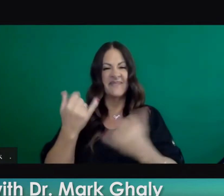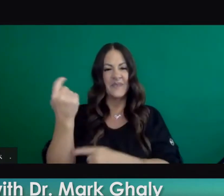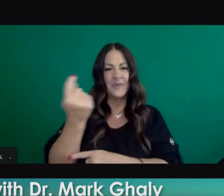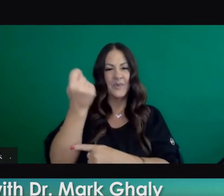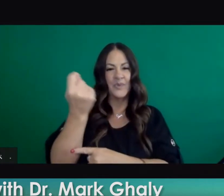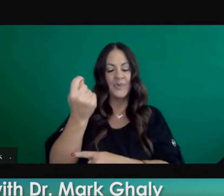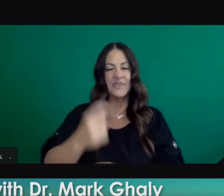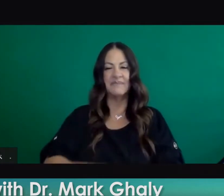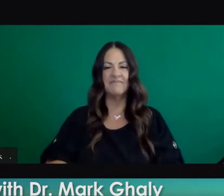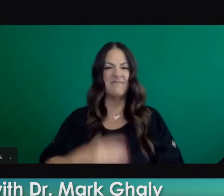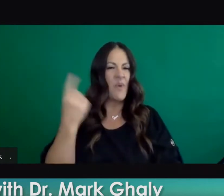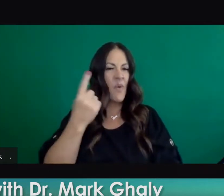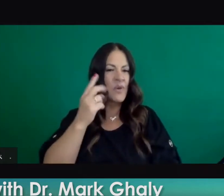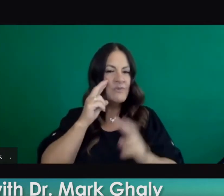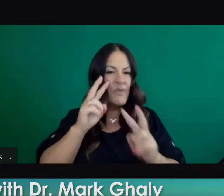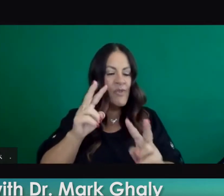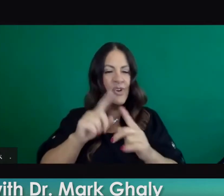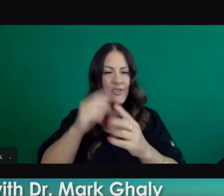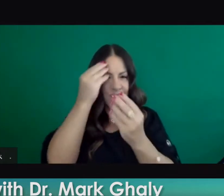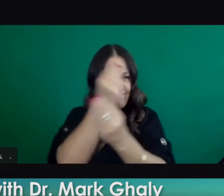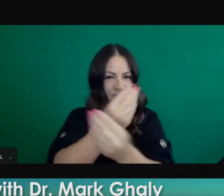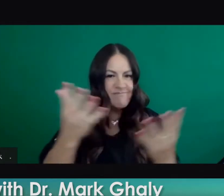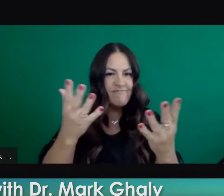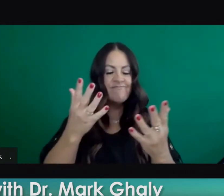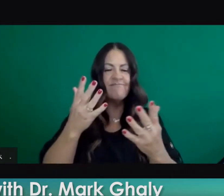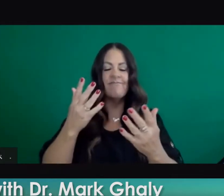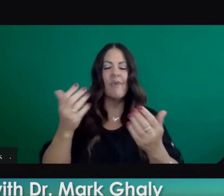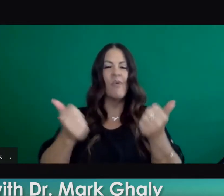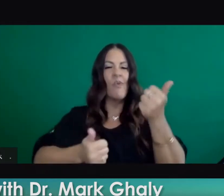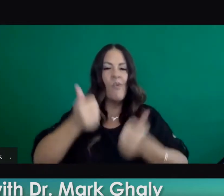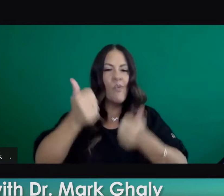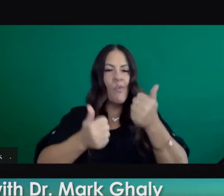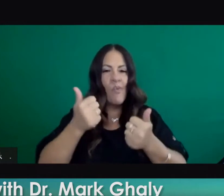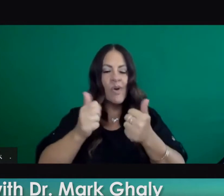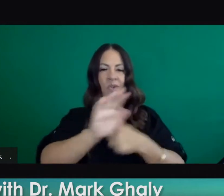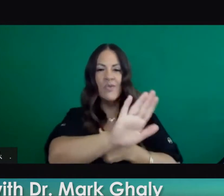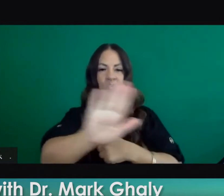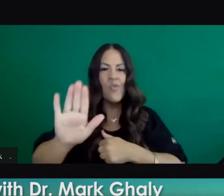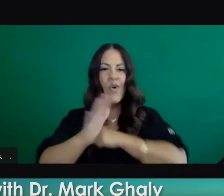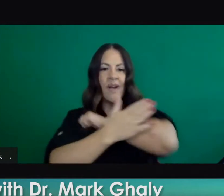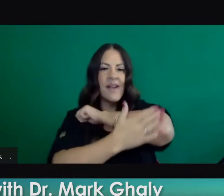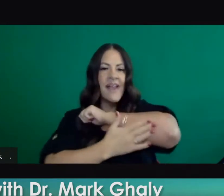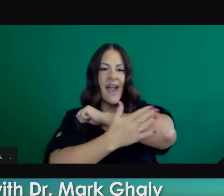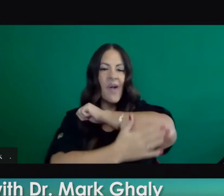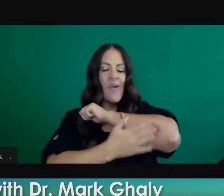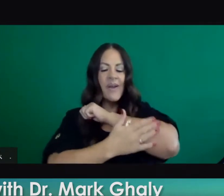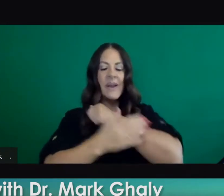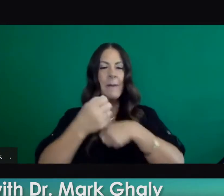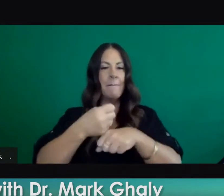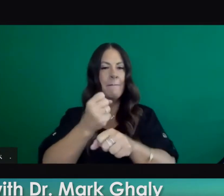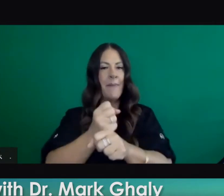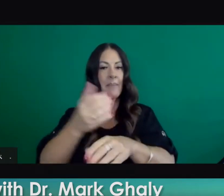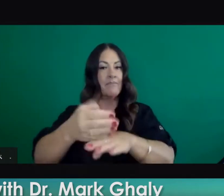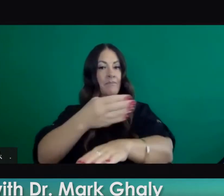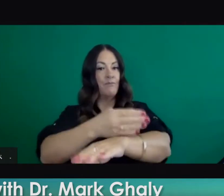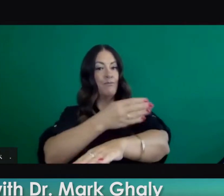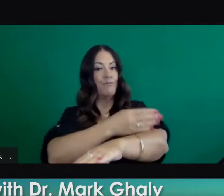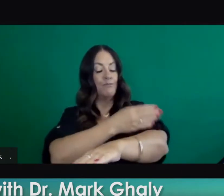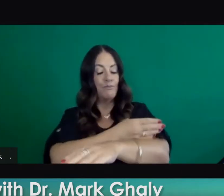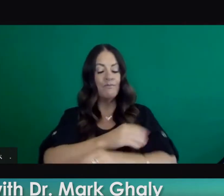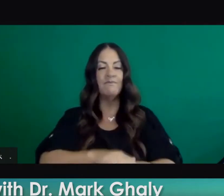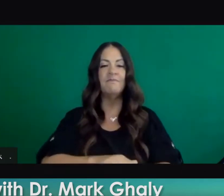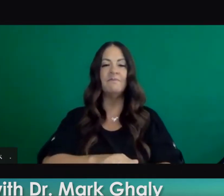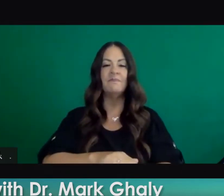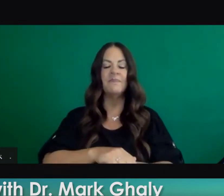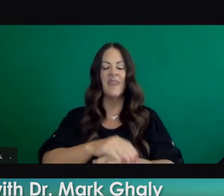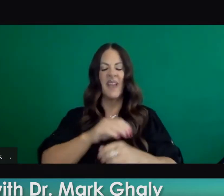forward to updating Californians on which counties have made progress through the blueprint and where various counties are assigned